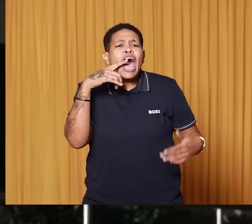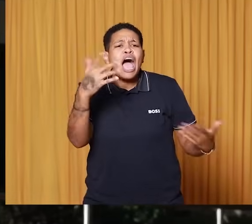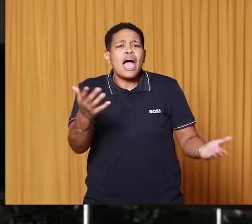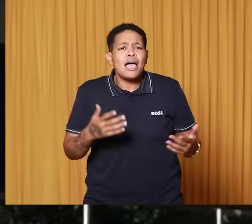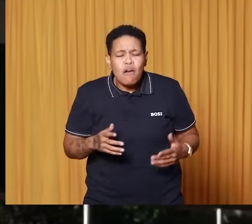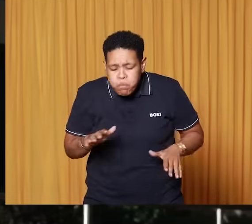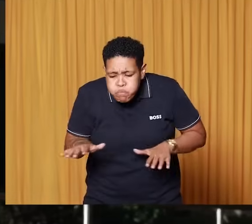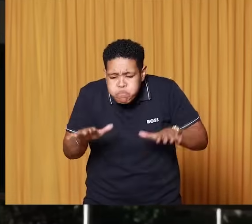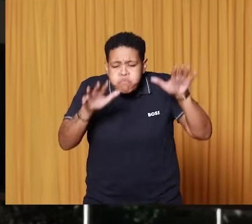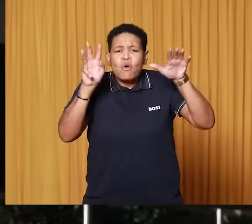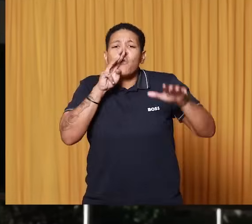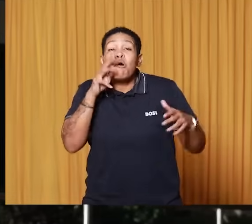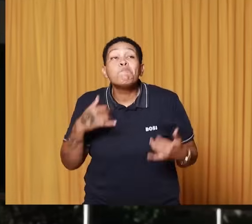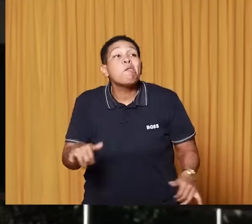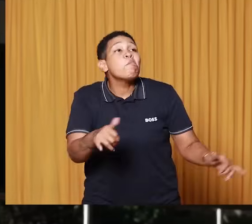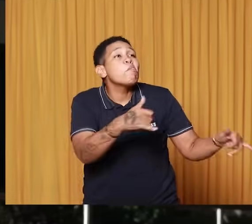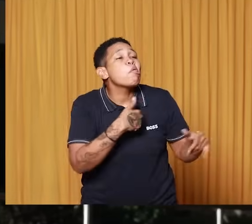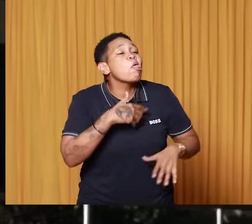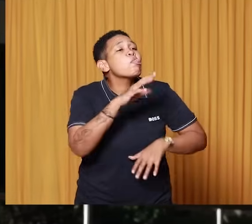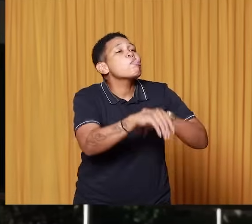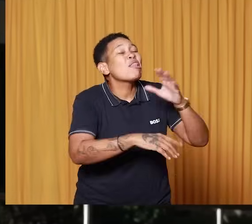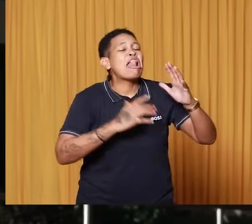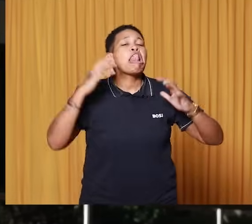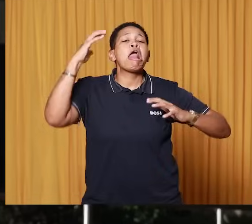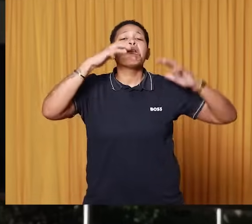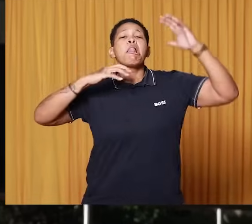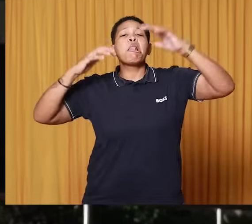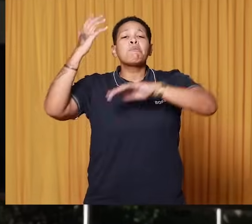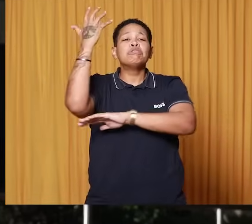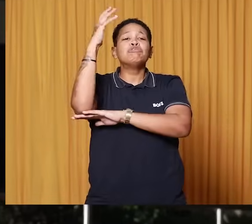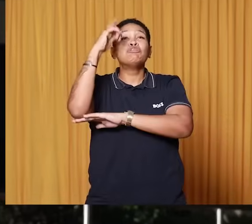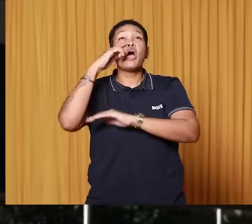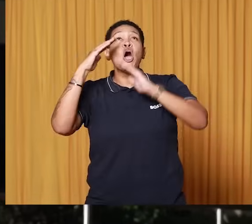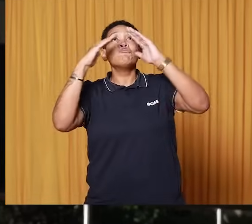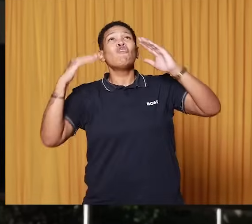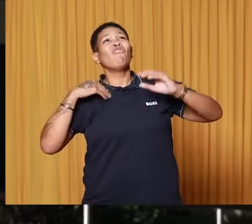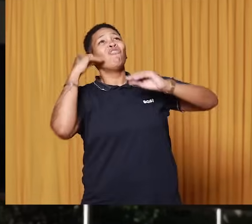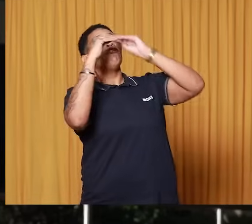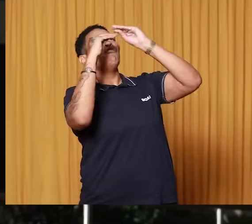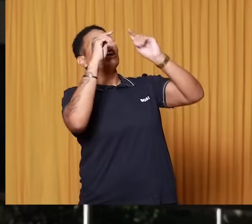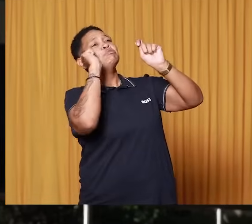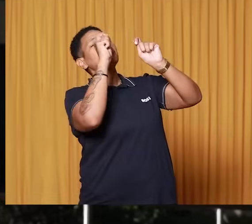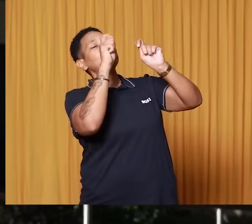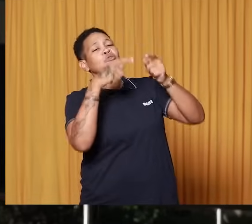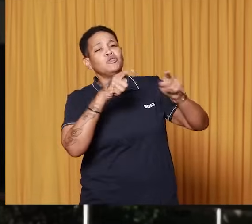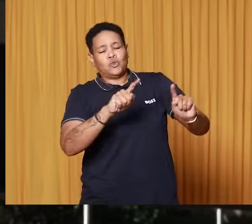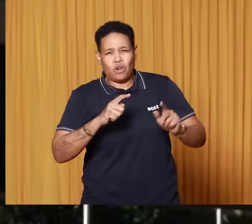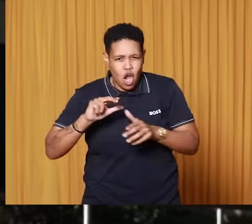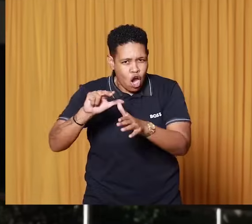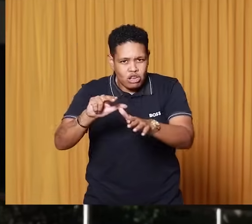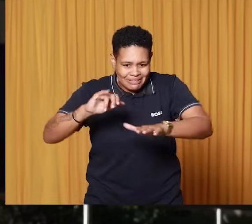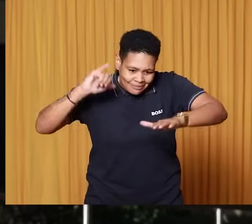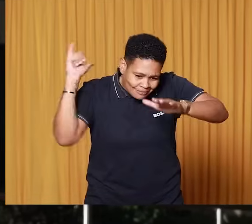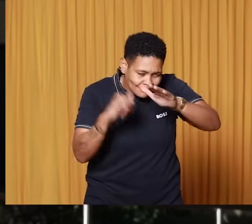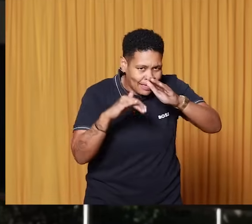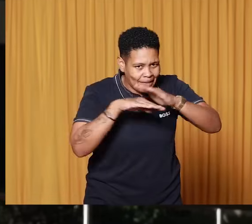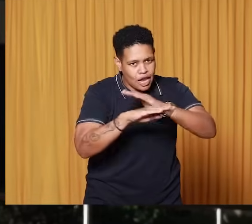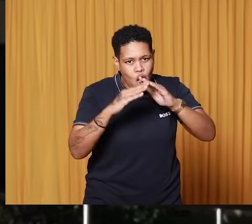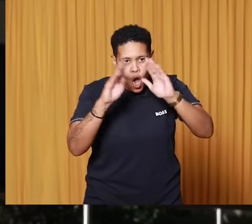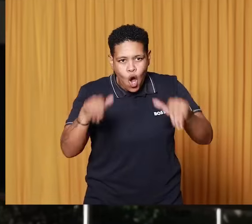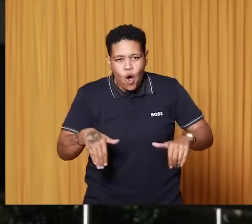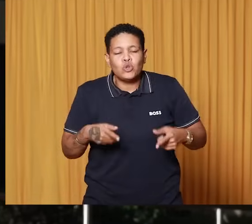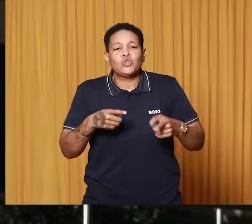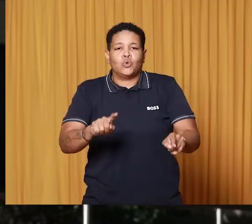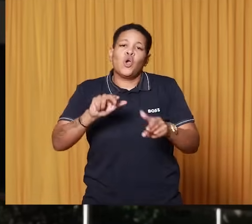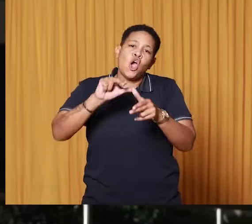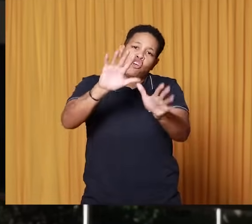in floodwaters and waterways, climbing trees and roofs during the hurricane, shelter in place, stay inside during